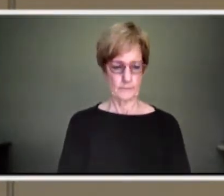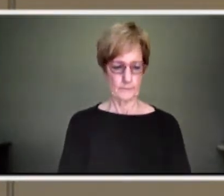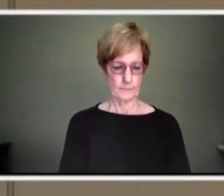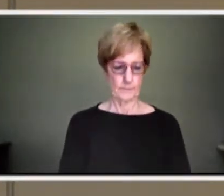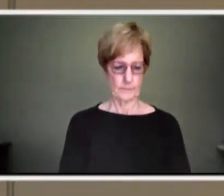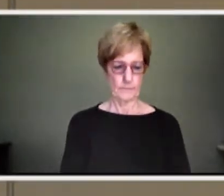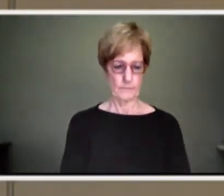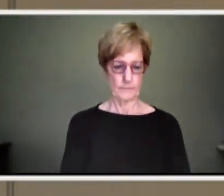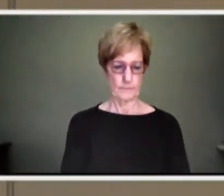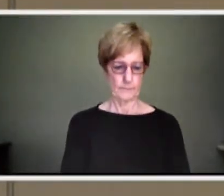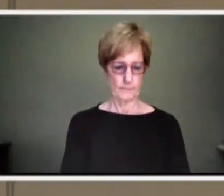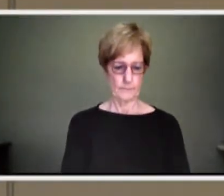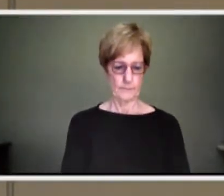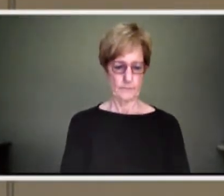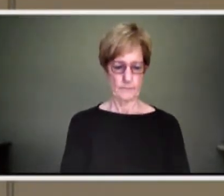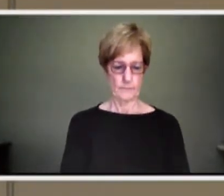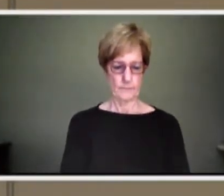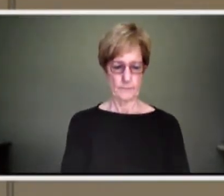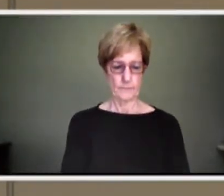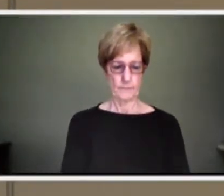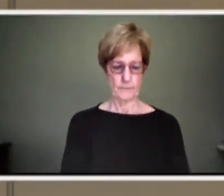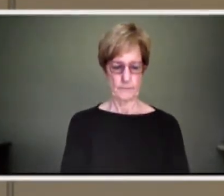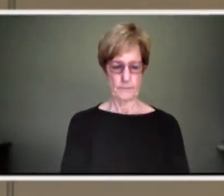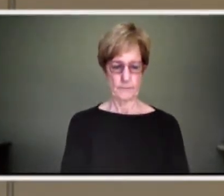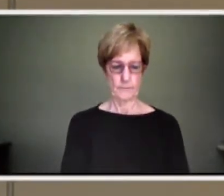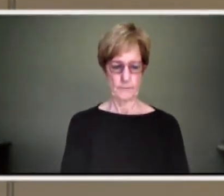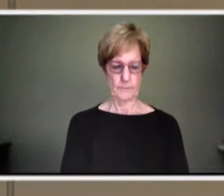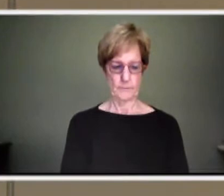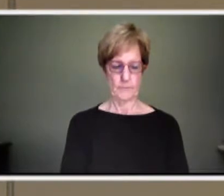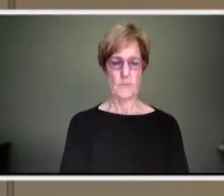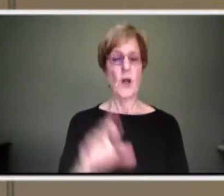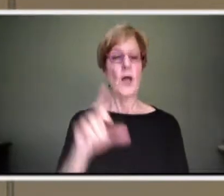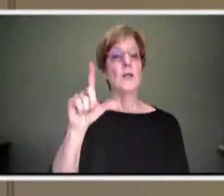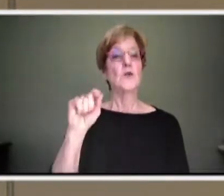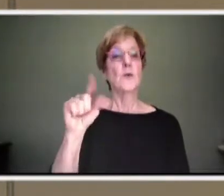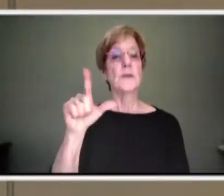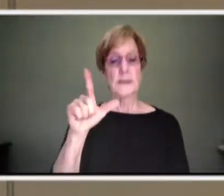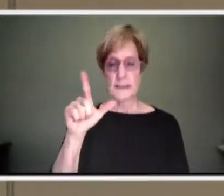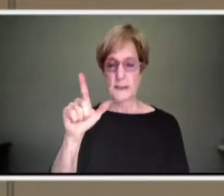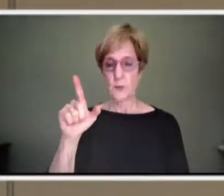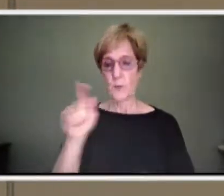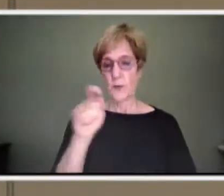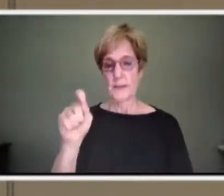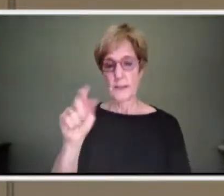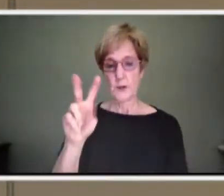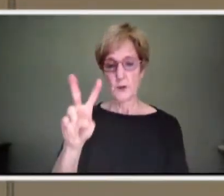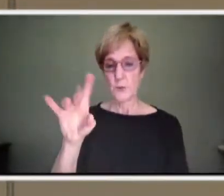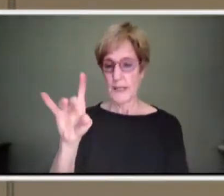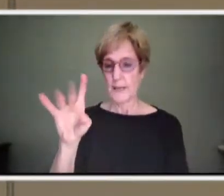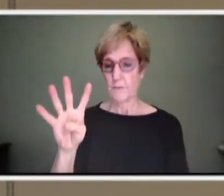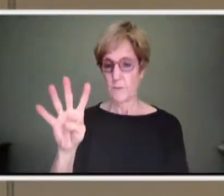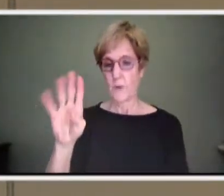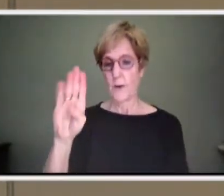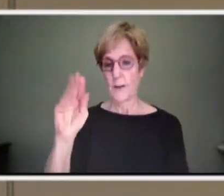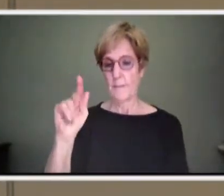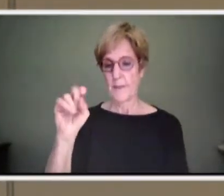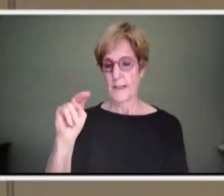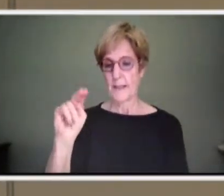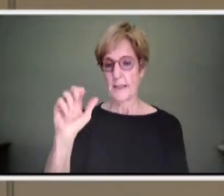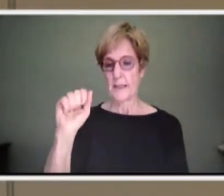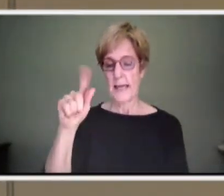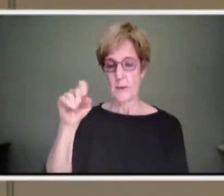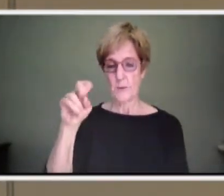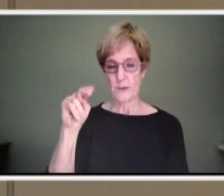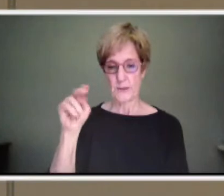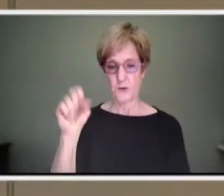So item number 18, rezoning petition 2021-284 by Beacon Acquisitions LLC and Crescent